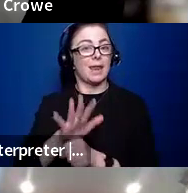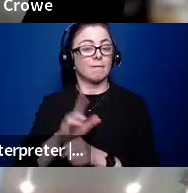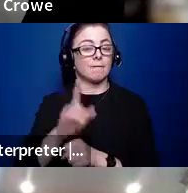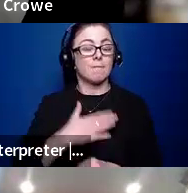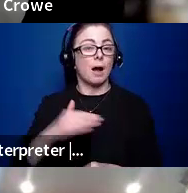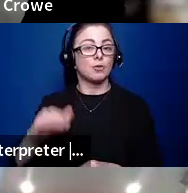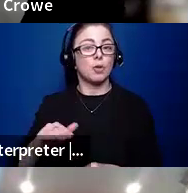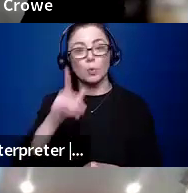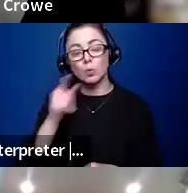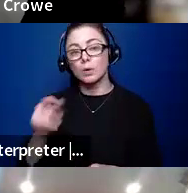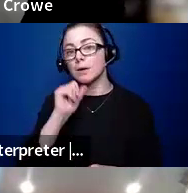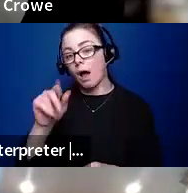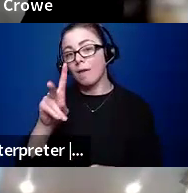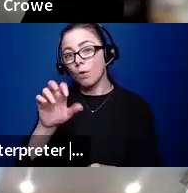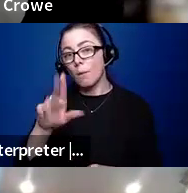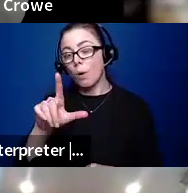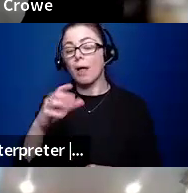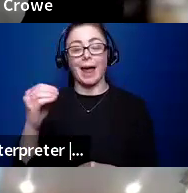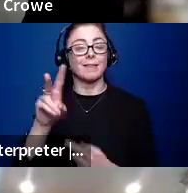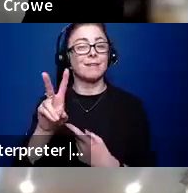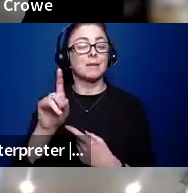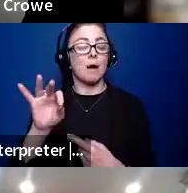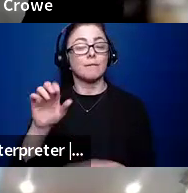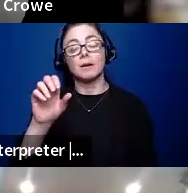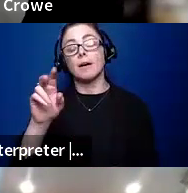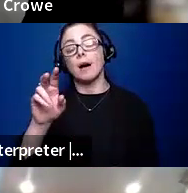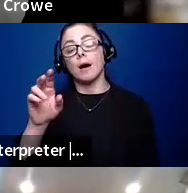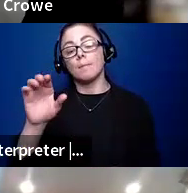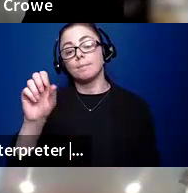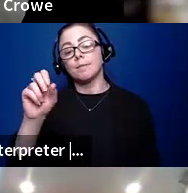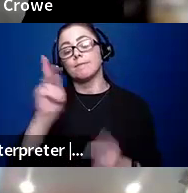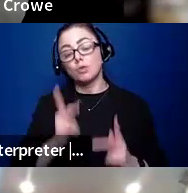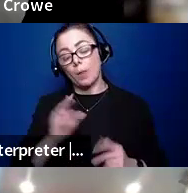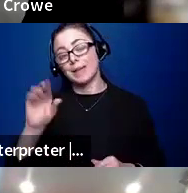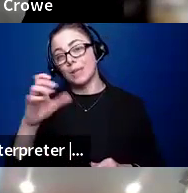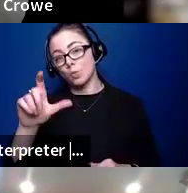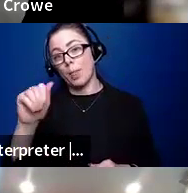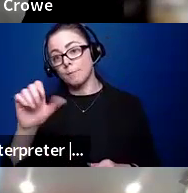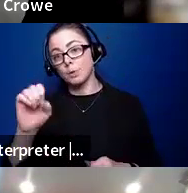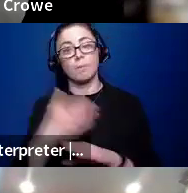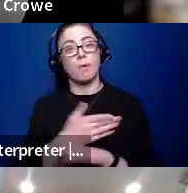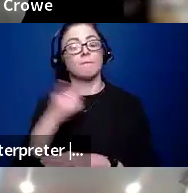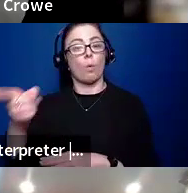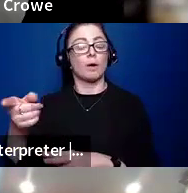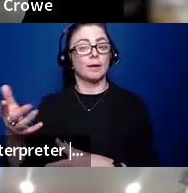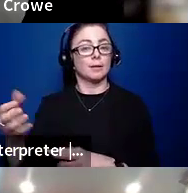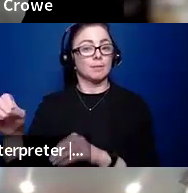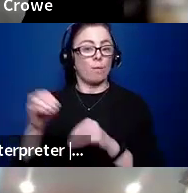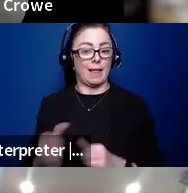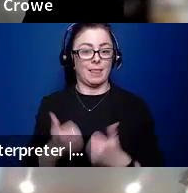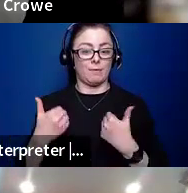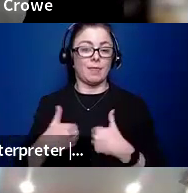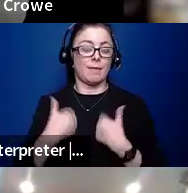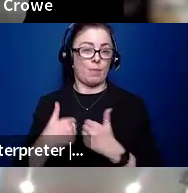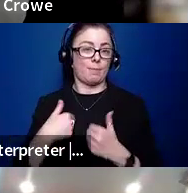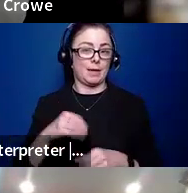a victim of physical and sexual abuse before he came to live with me in 2020. I didn't feel that, so